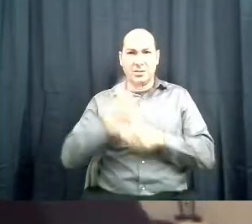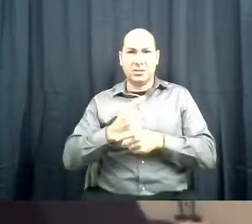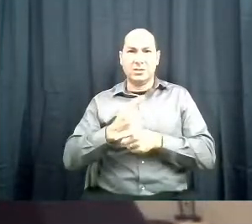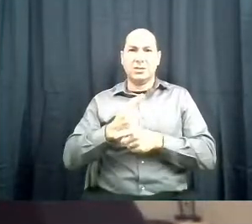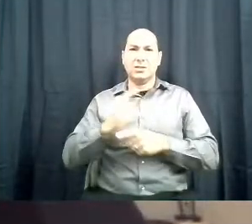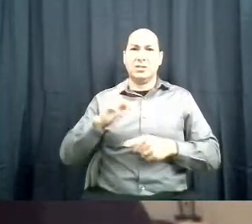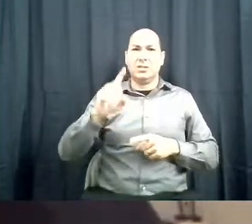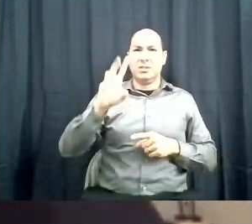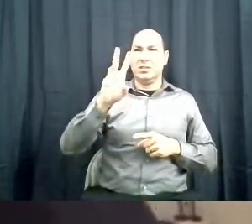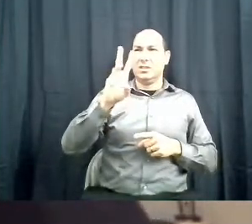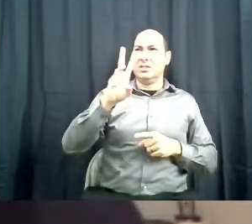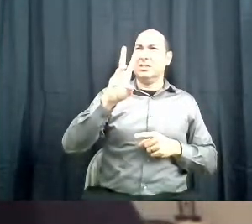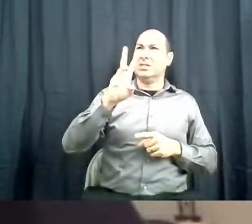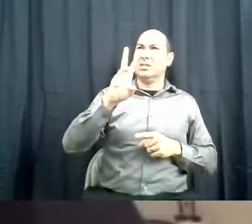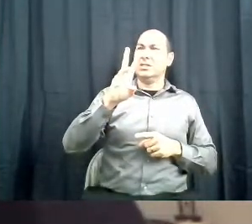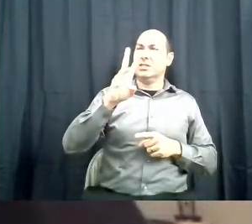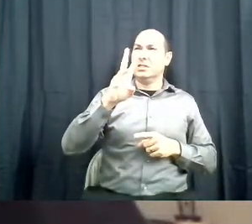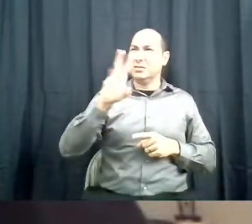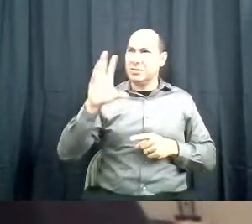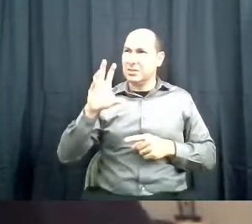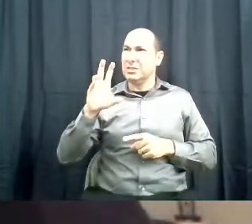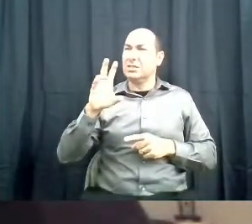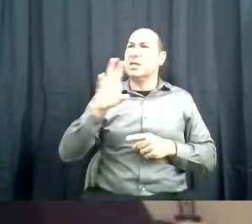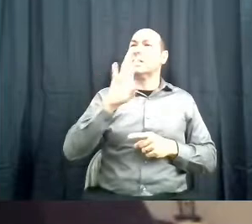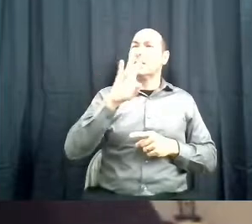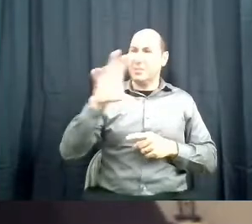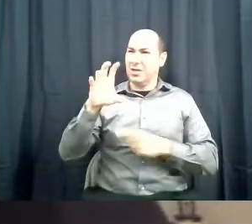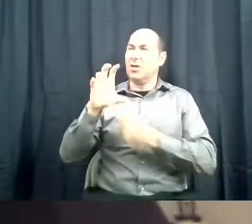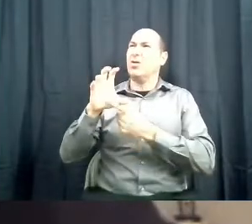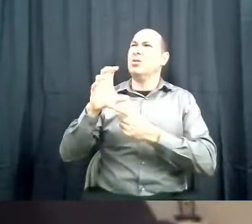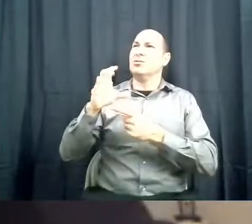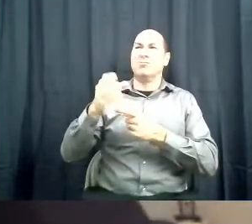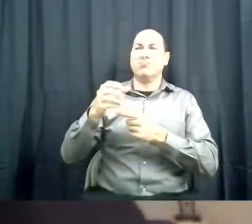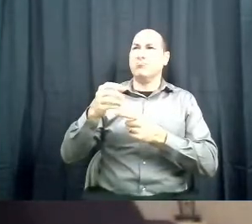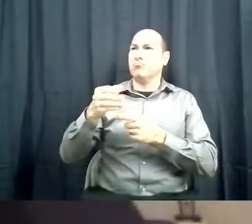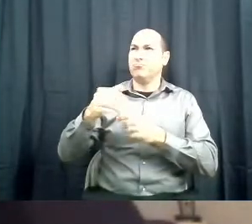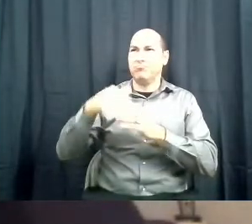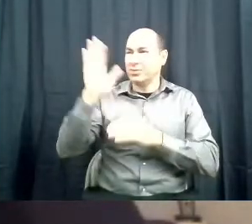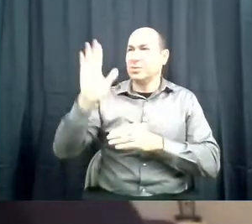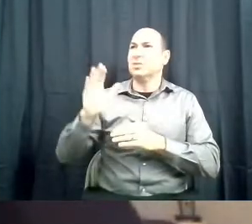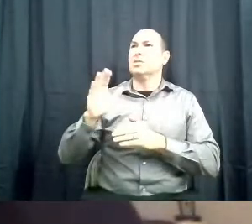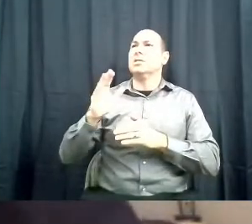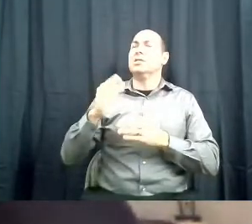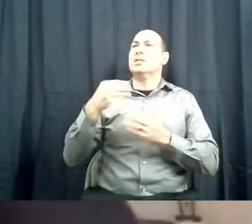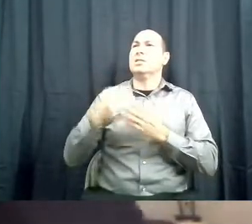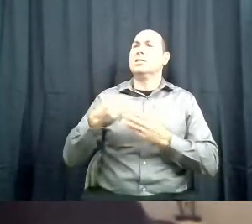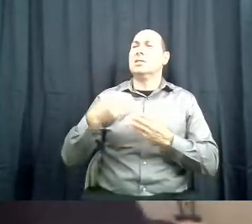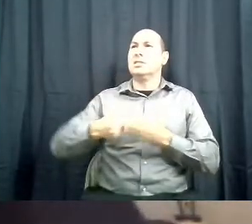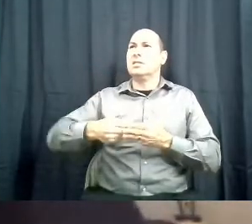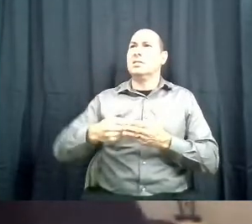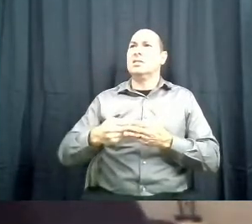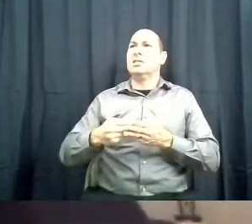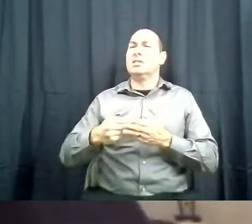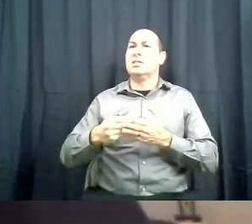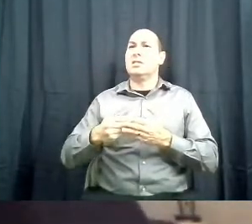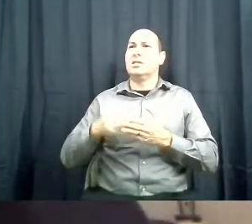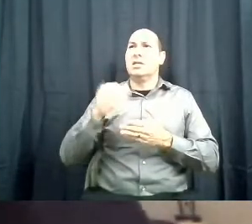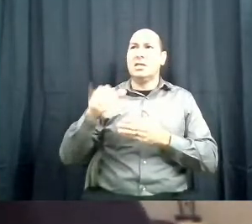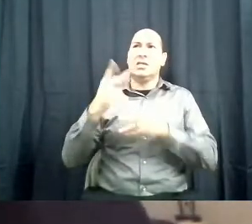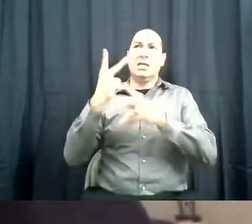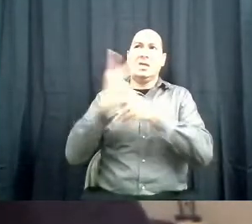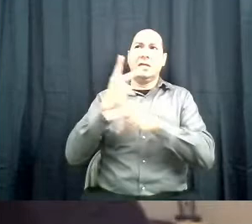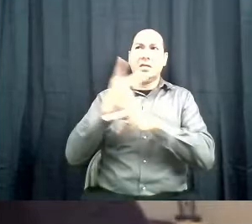million that the Commonwealth has already outperformed its the projections in the fiscal